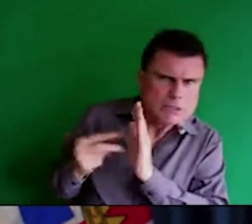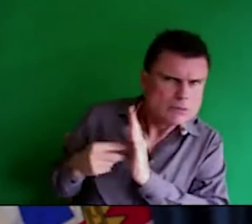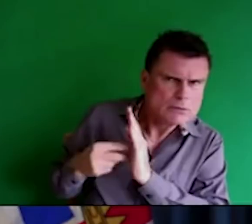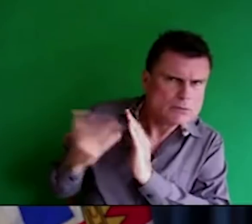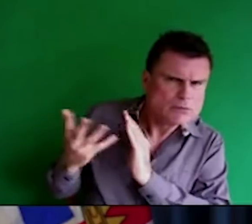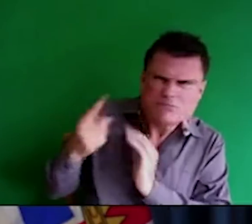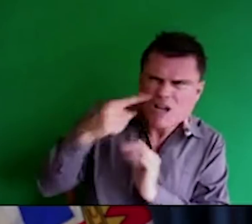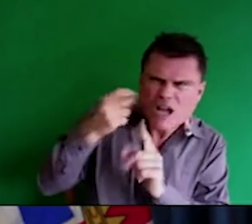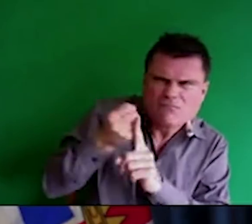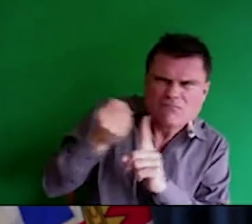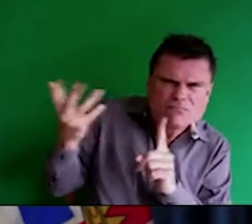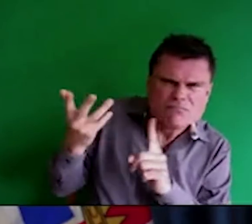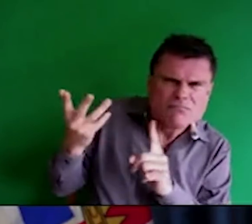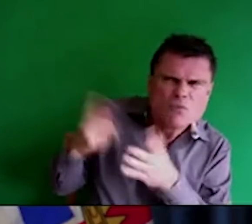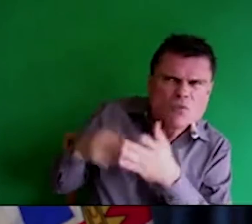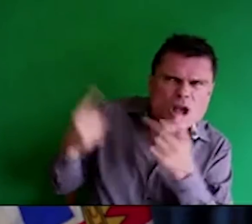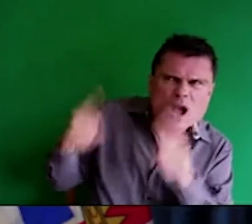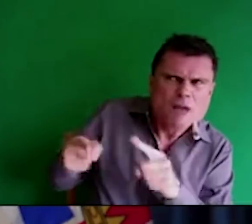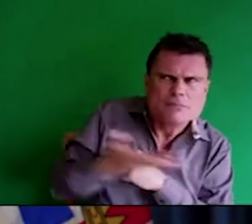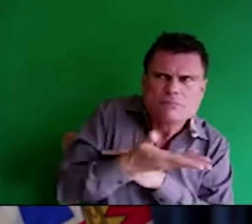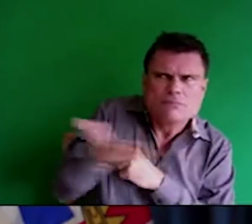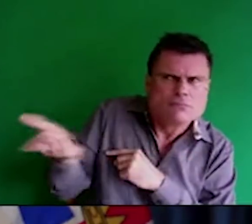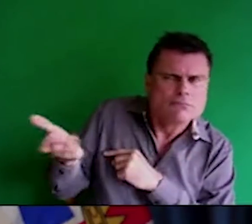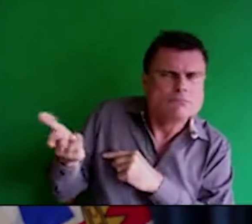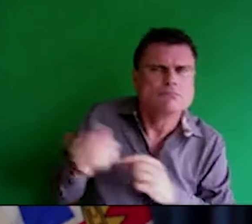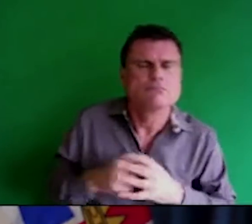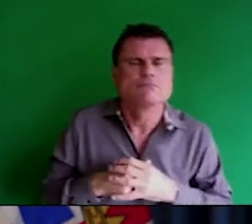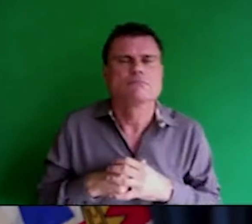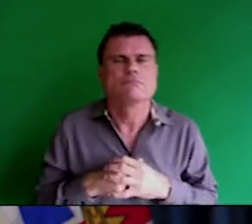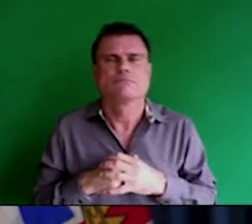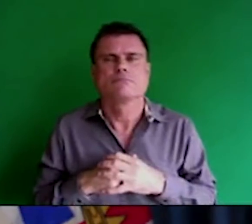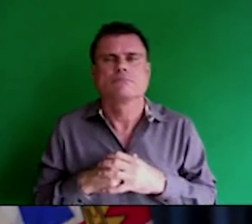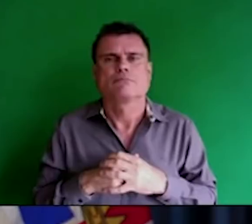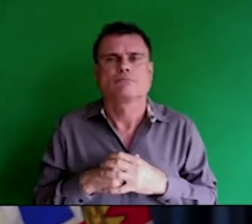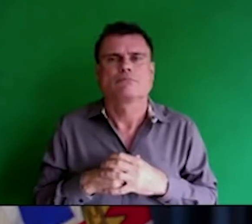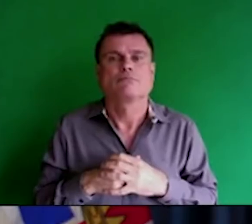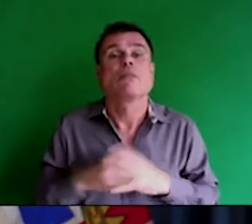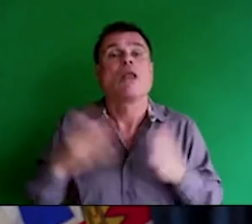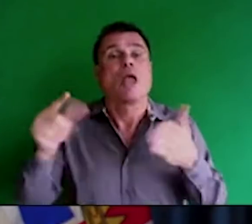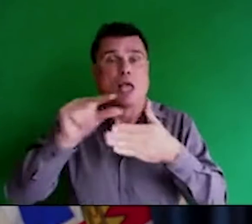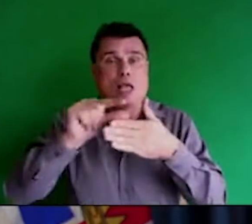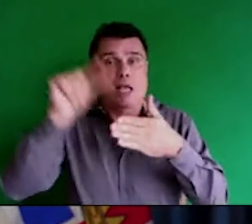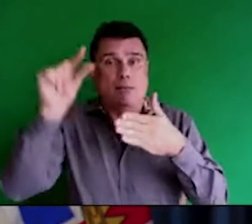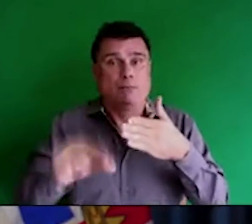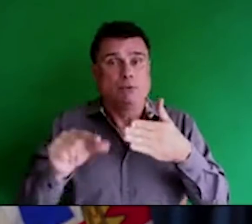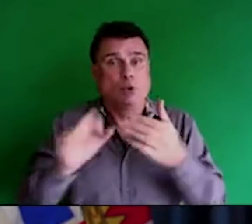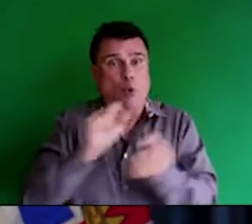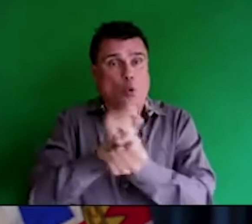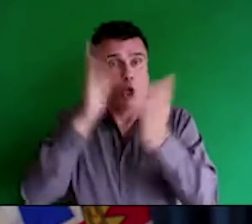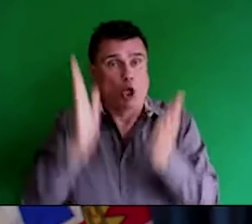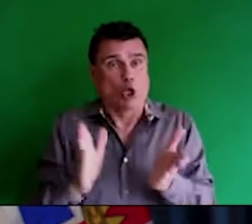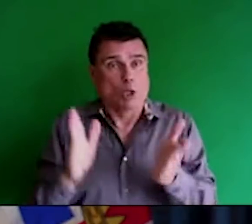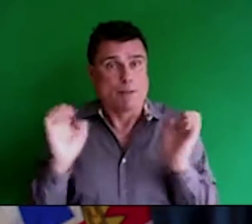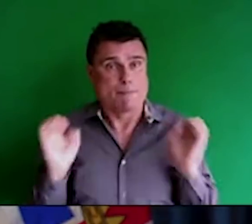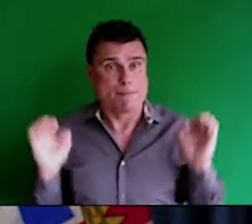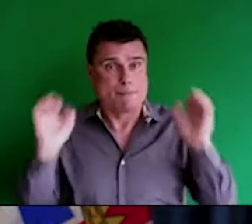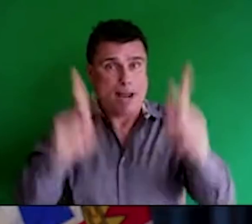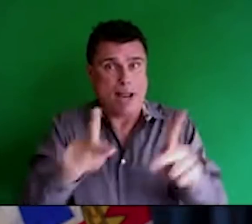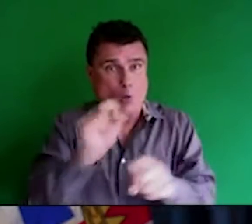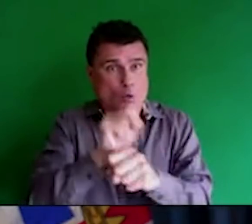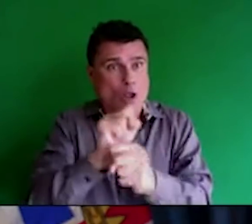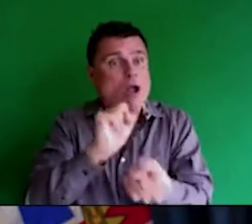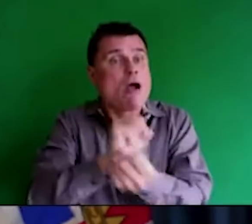to bring people back to government workers back to their workplaces, it was done at a time when cases were relatively